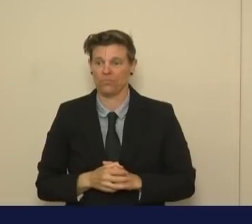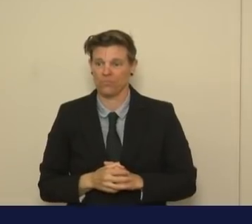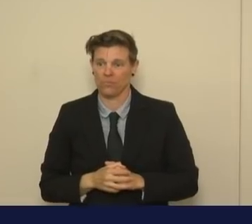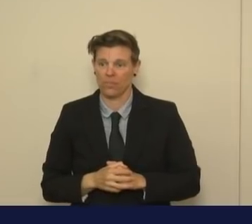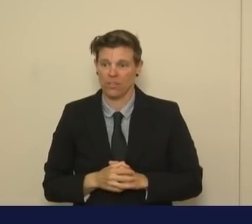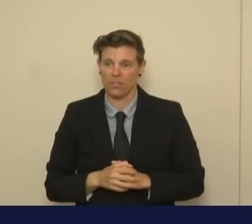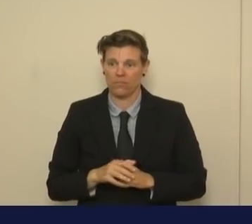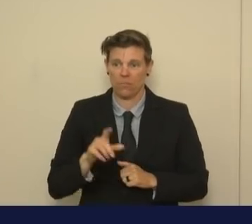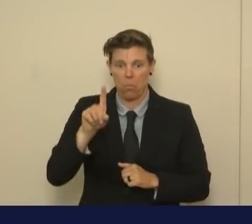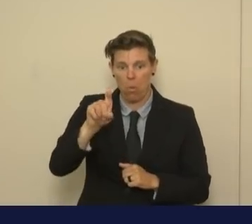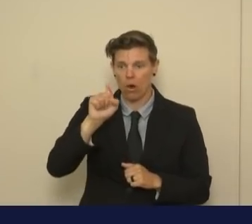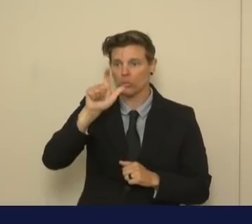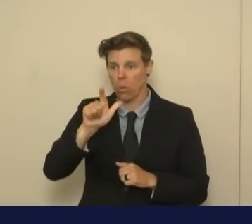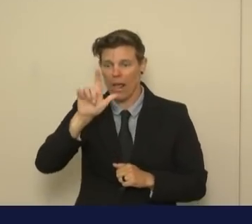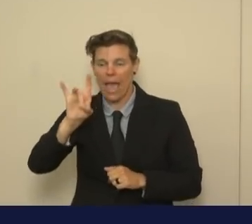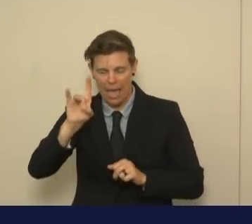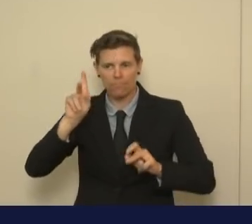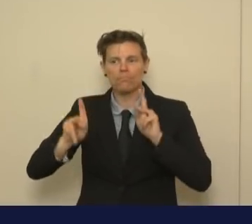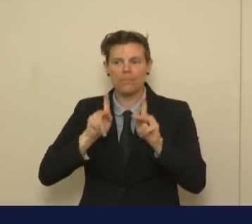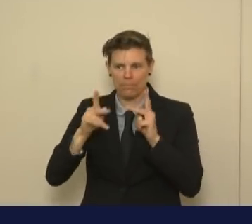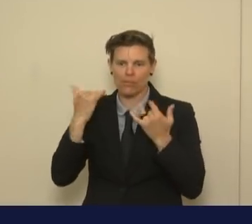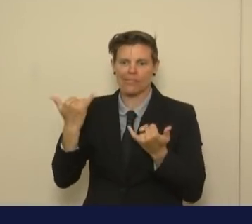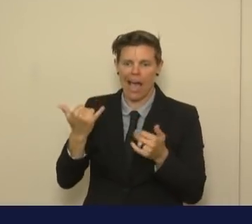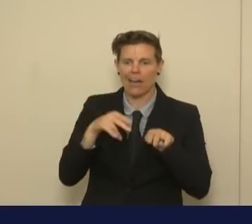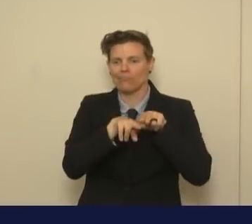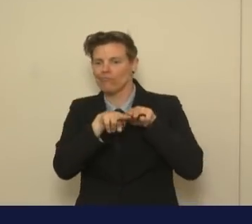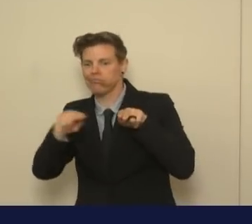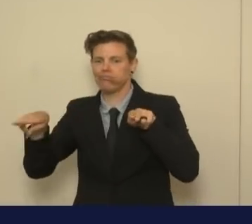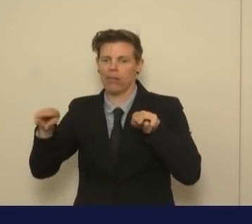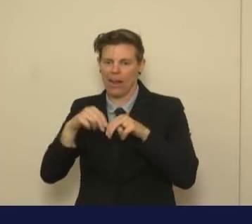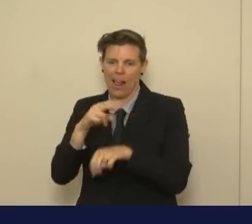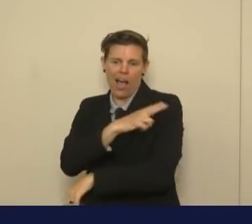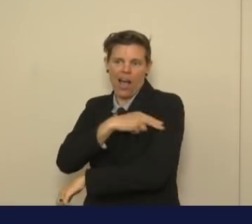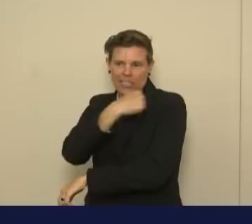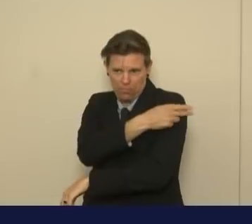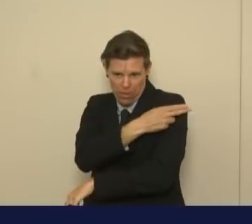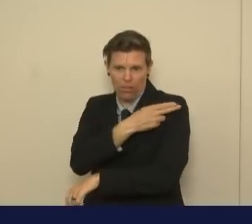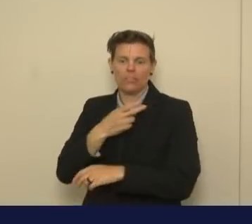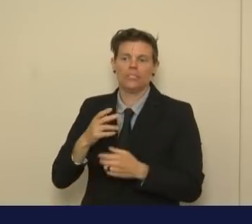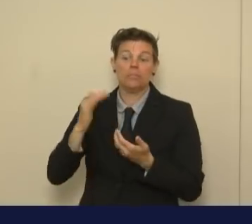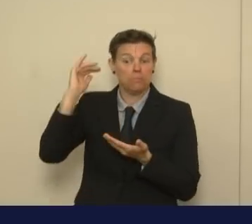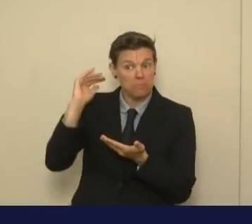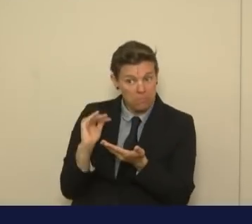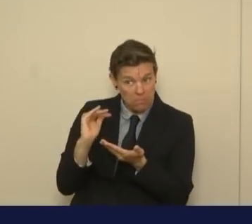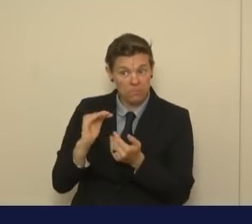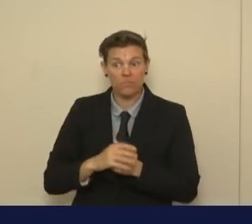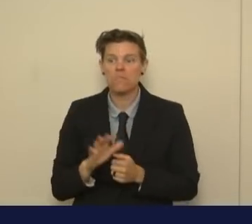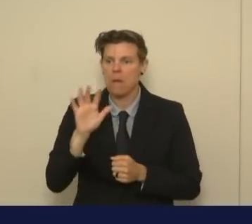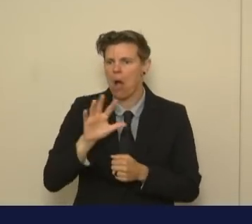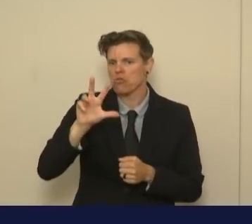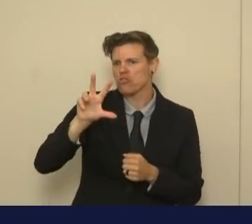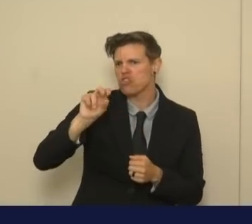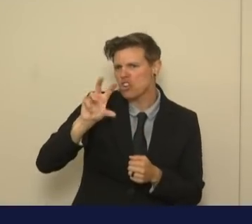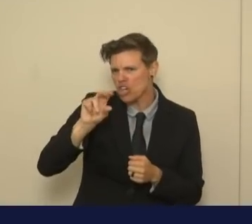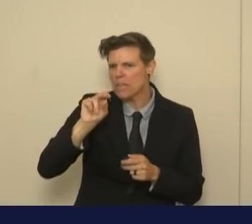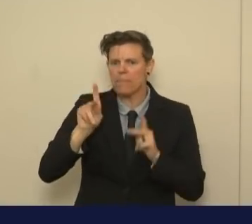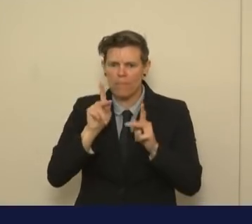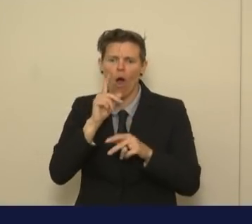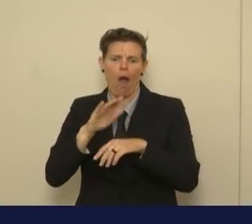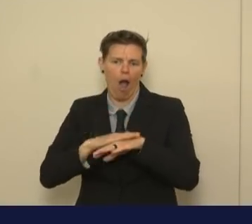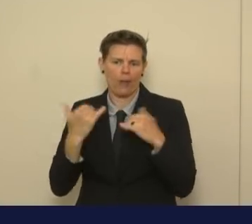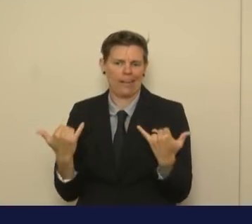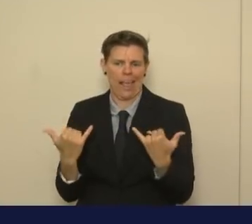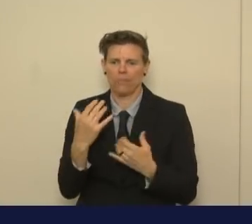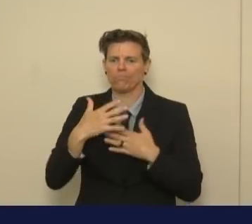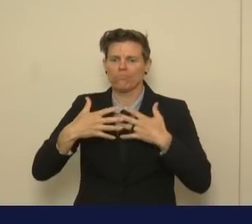the hospital. That's down. 30 people on ventilators. Unfortunately, we have not had a day where we're